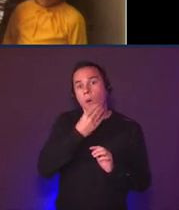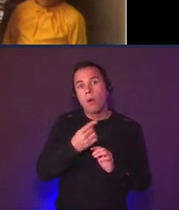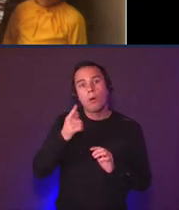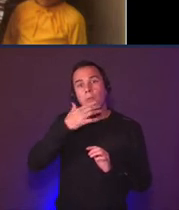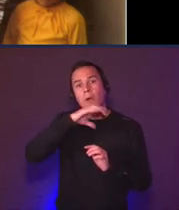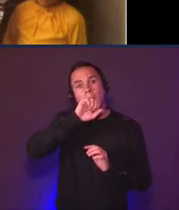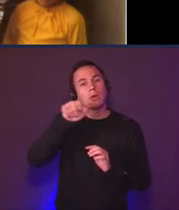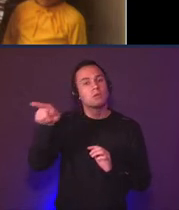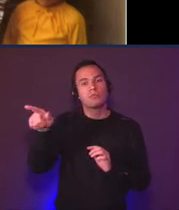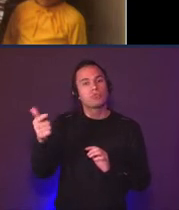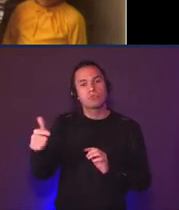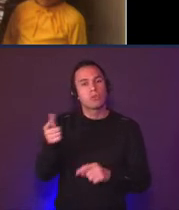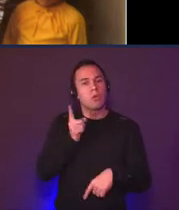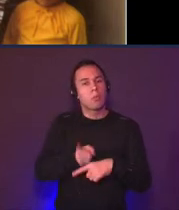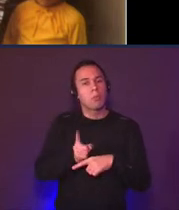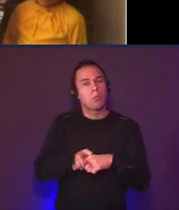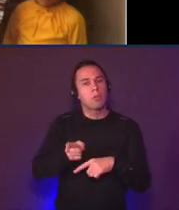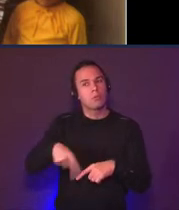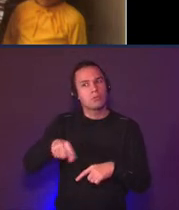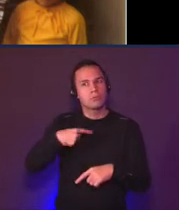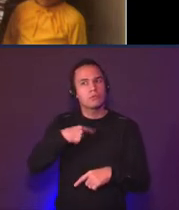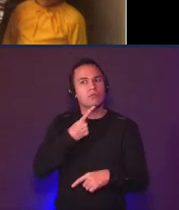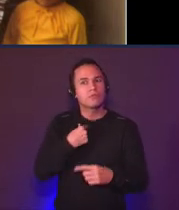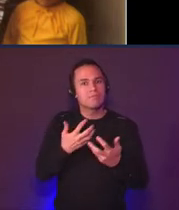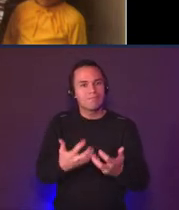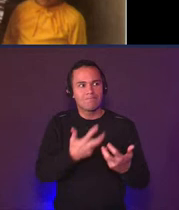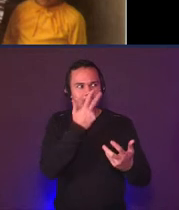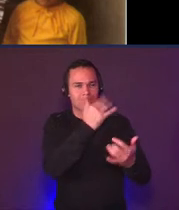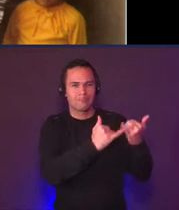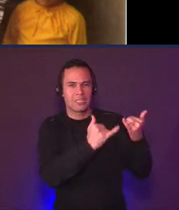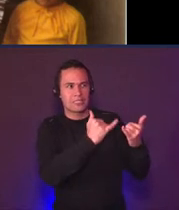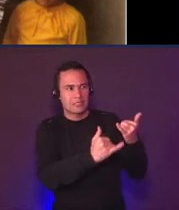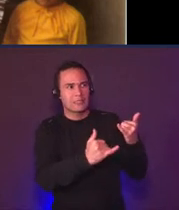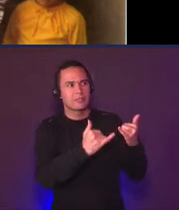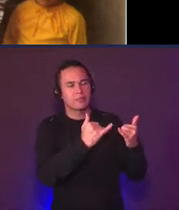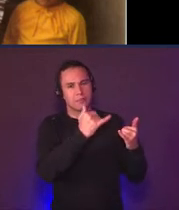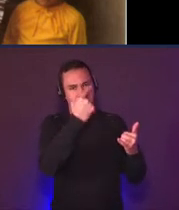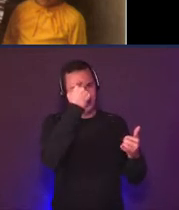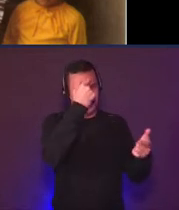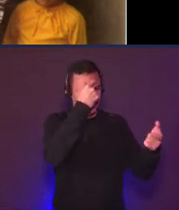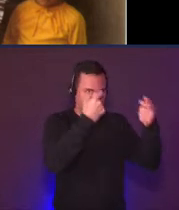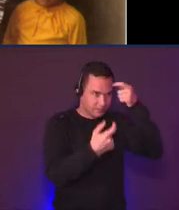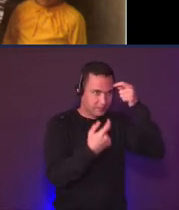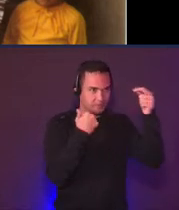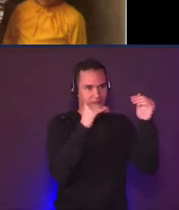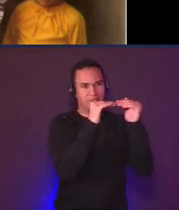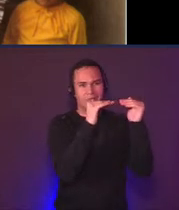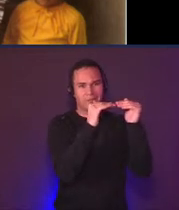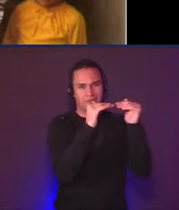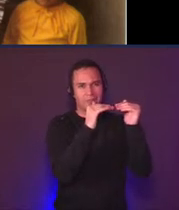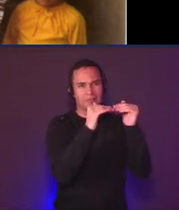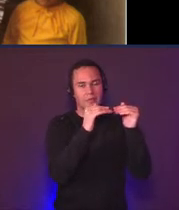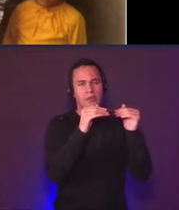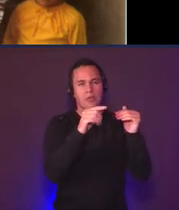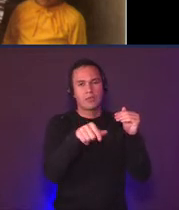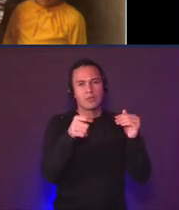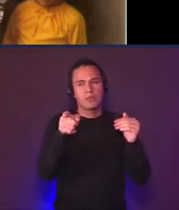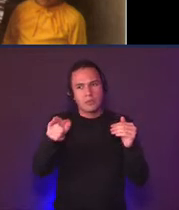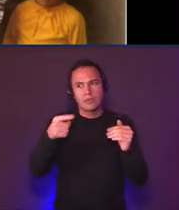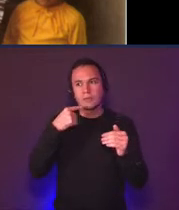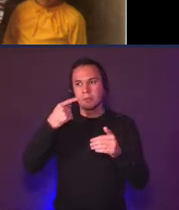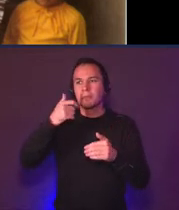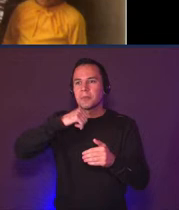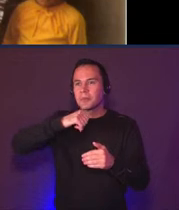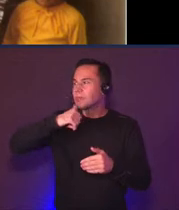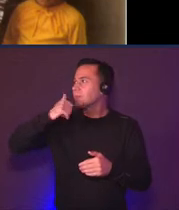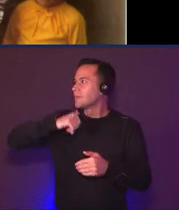similar interests and we're a lot alike. In fact, you mentioned shaking my hand. Well, that's a lot like shaking my dad's hand